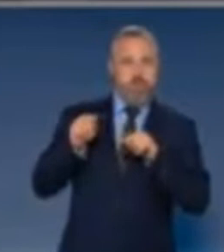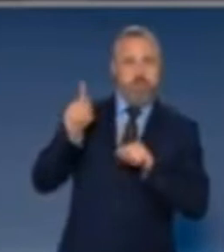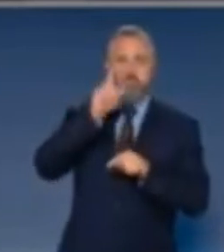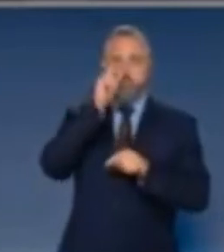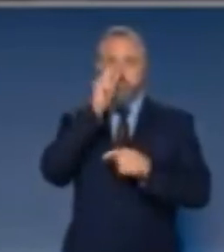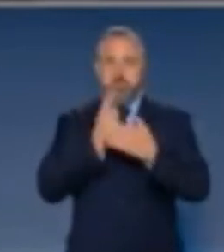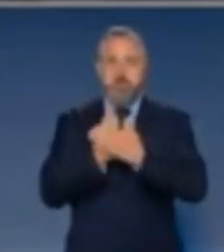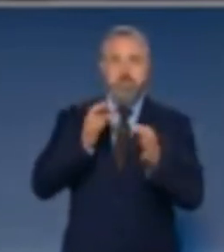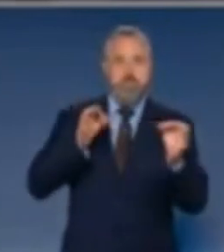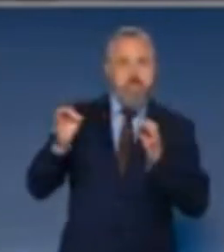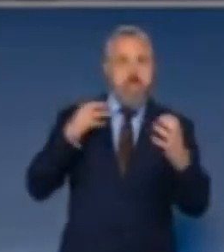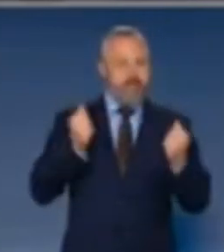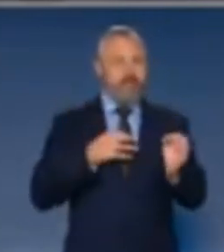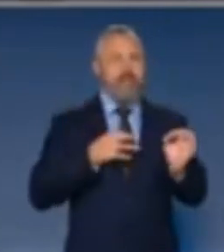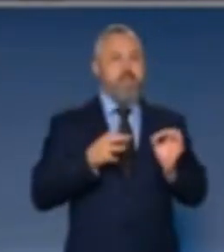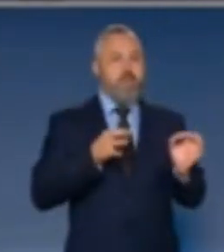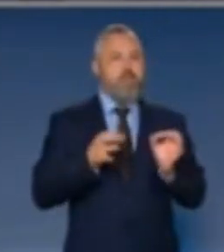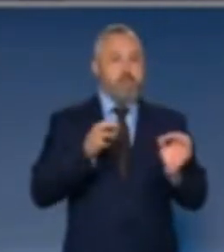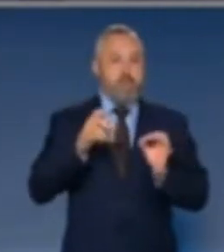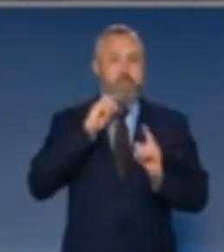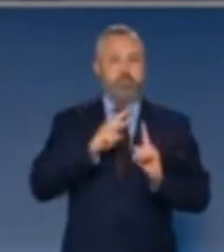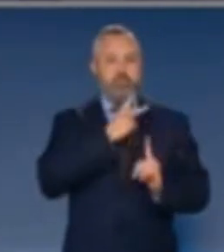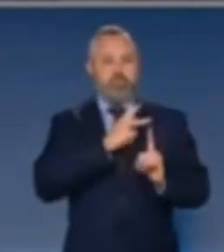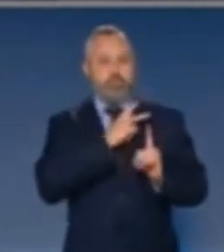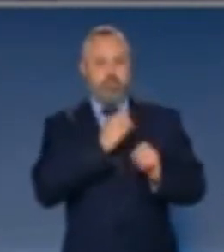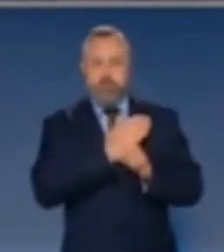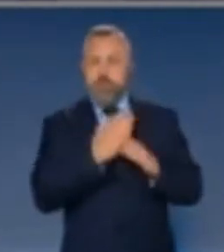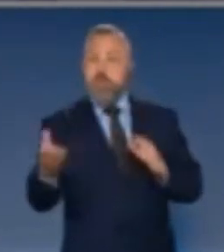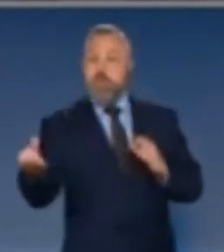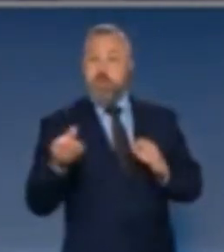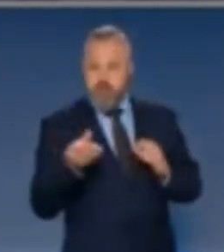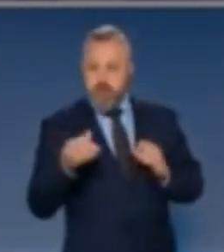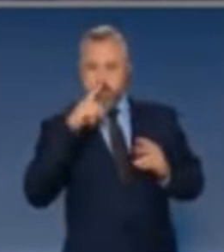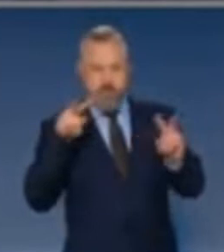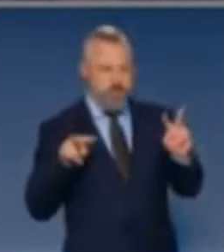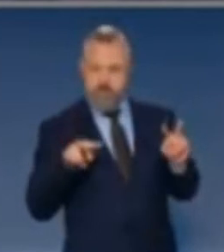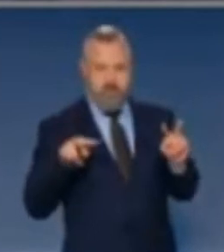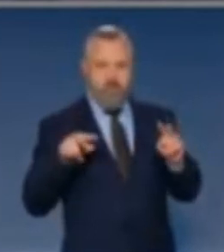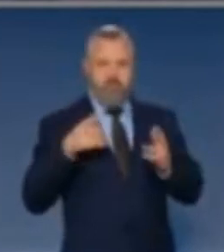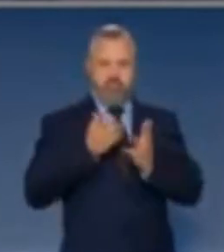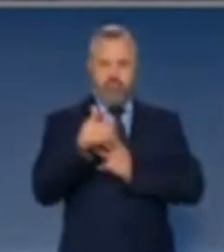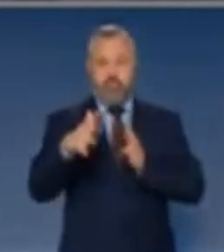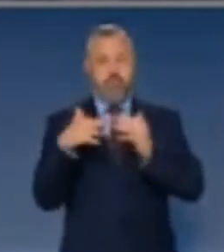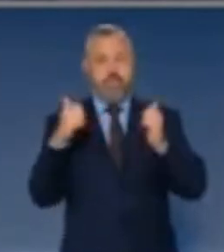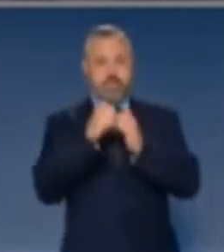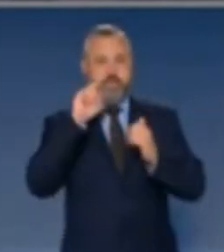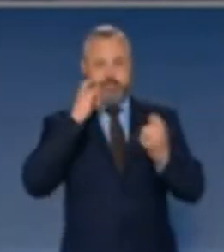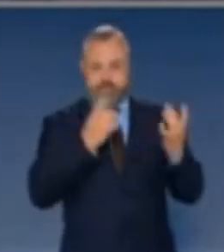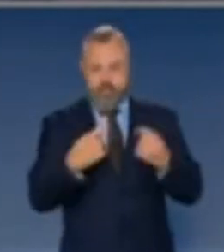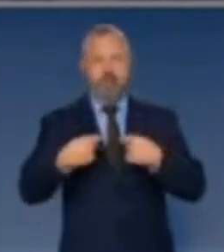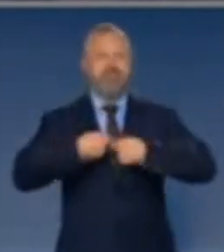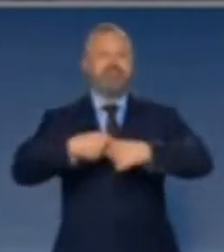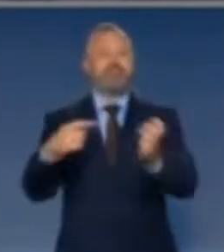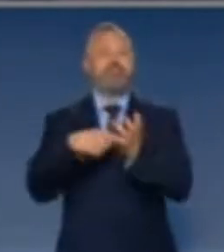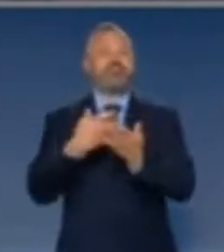but we'll review it carefully over the weekend. We will release the report and provide an interim response by